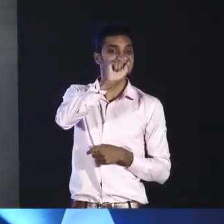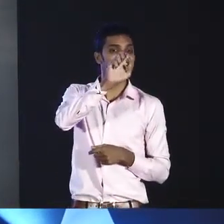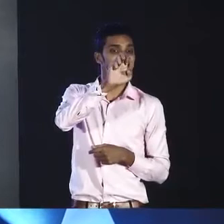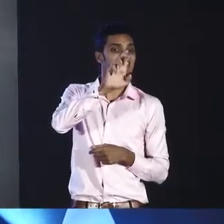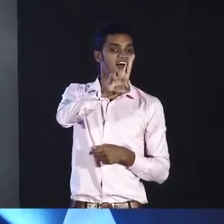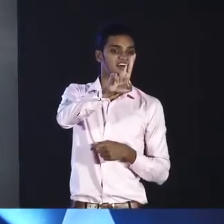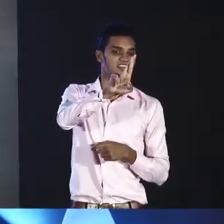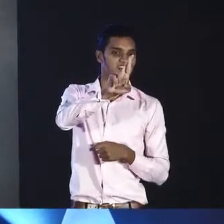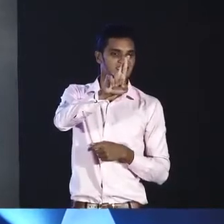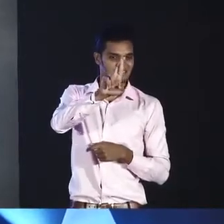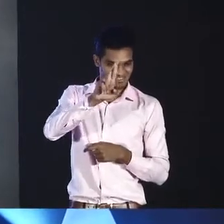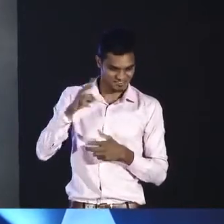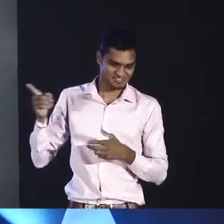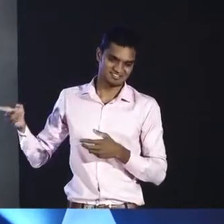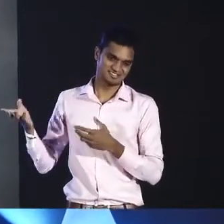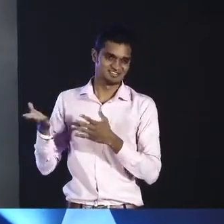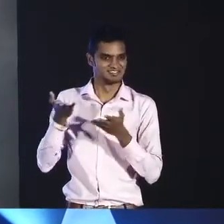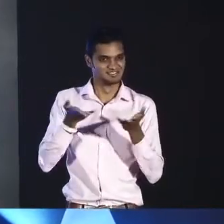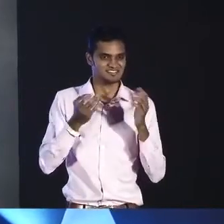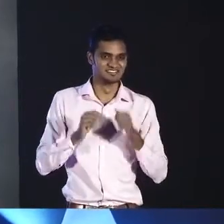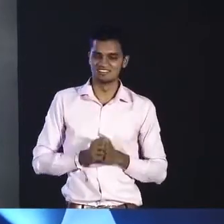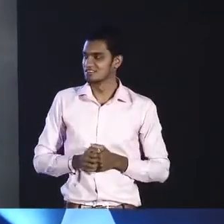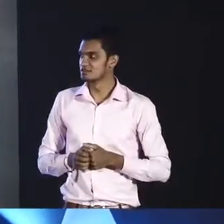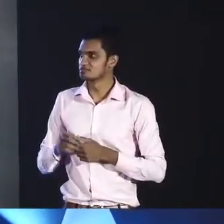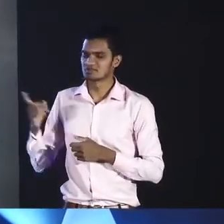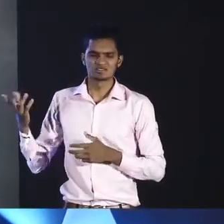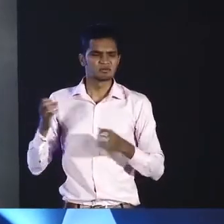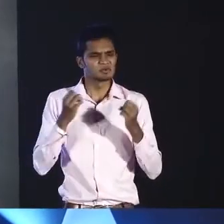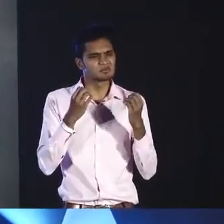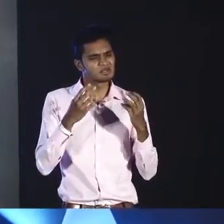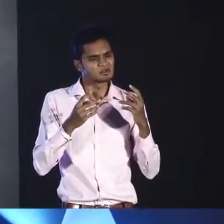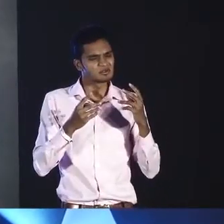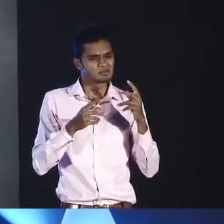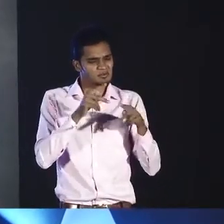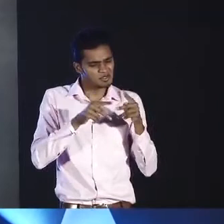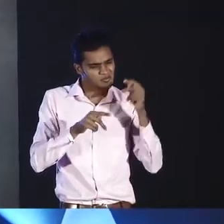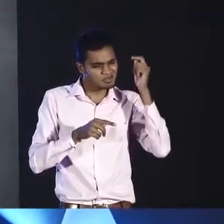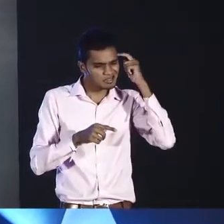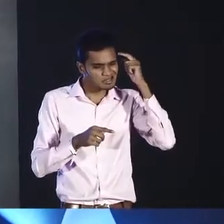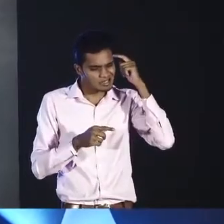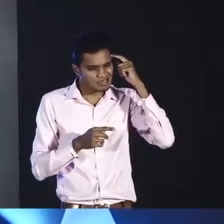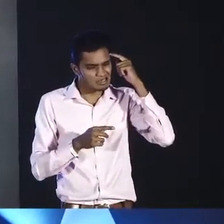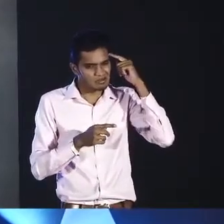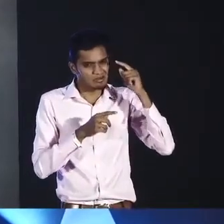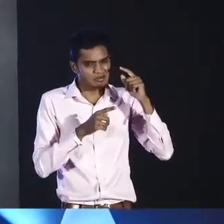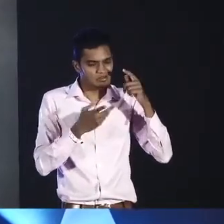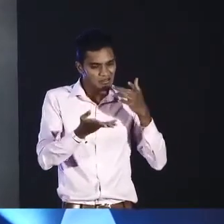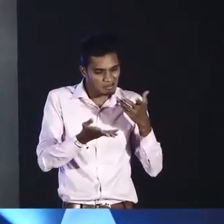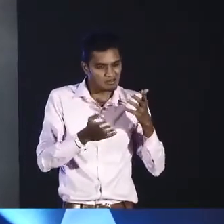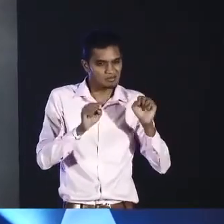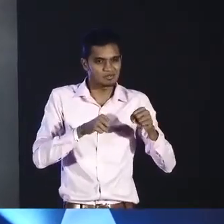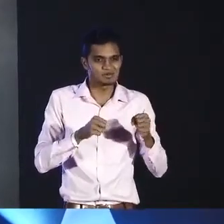every company. What has happened is we assume things. And that is the tarka and kutarka. But what Patanjali said